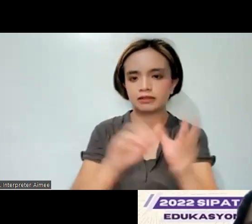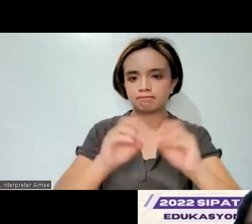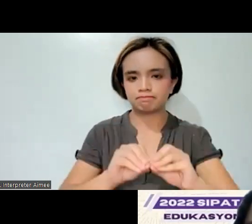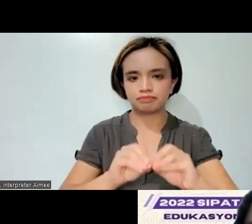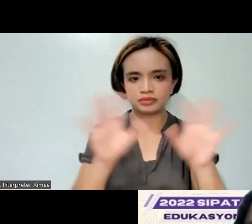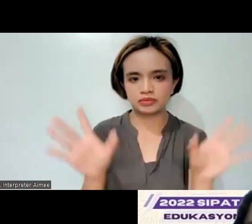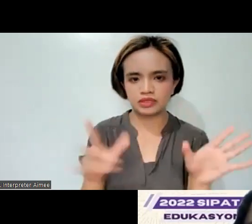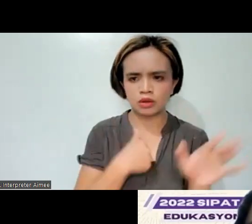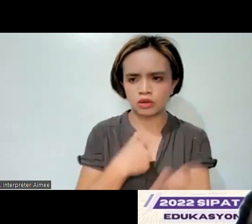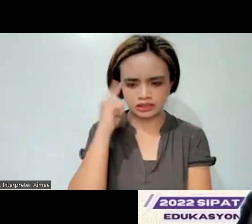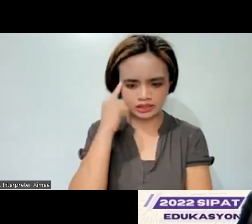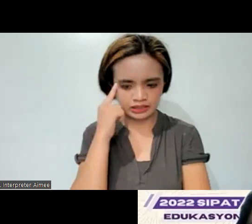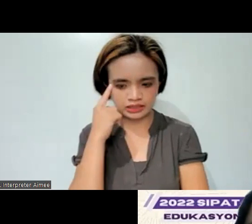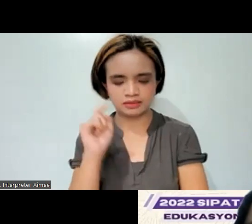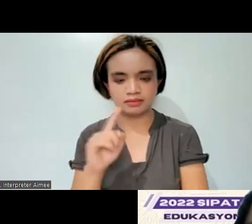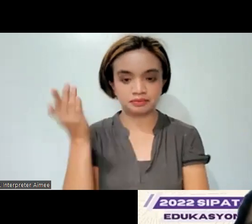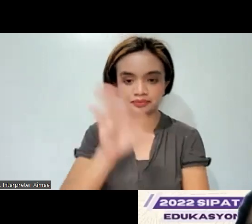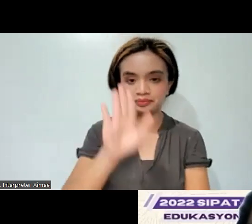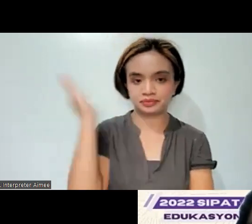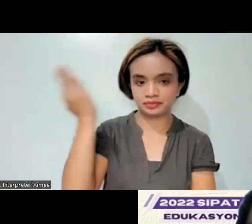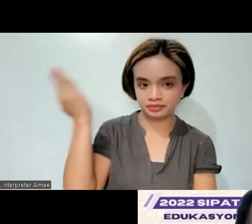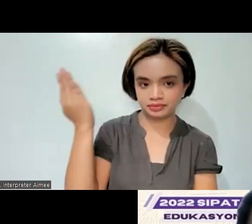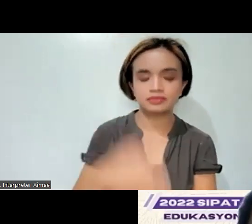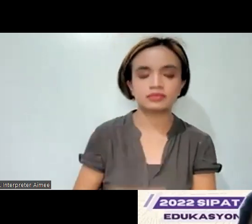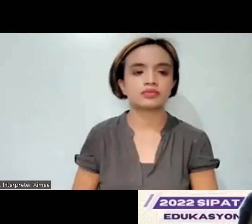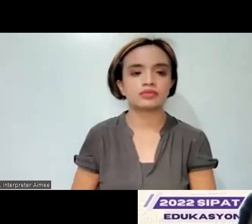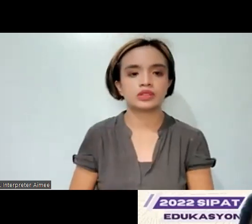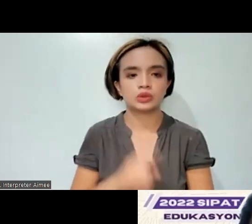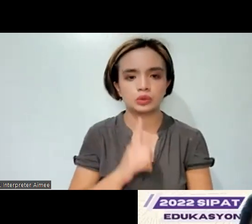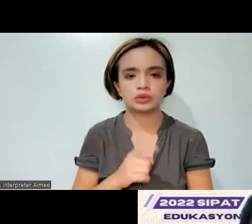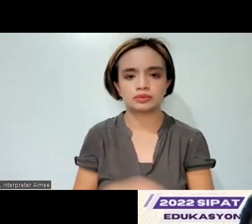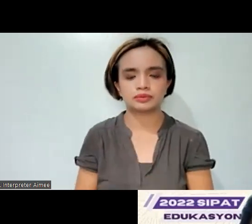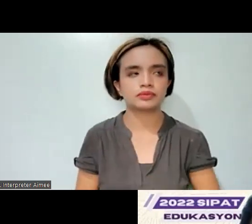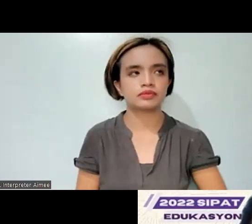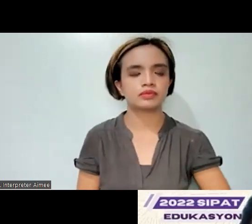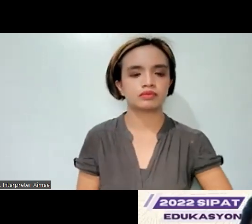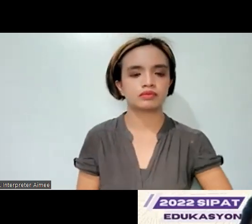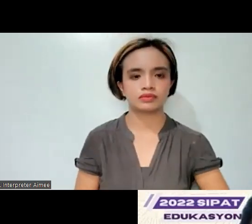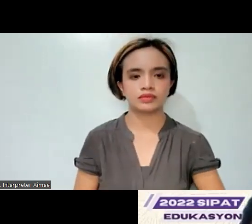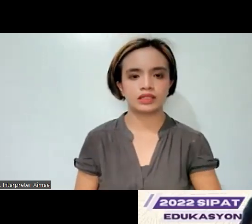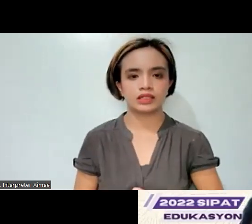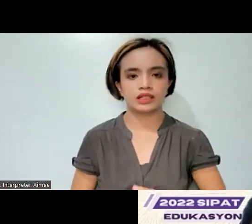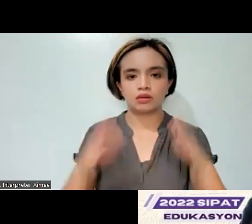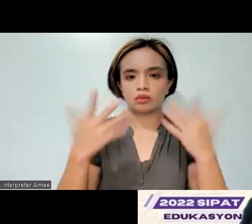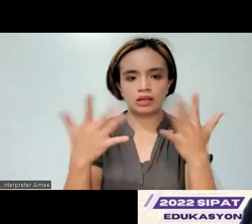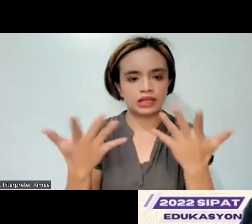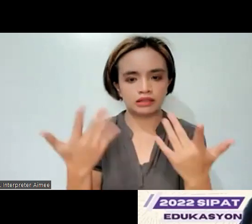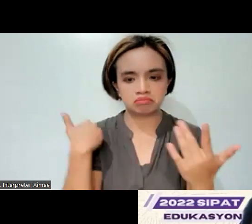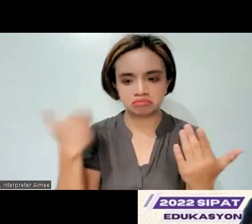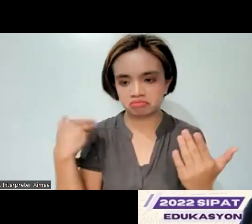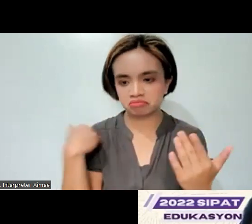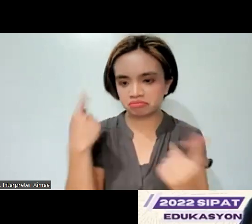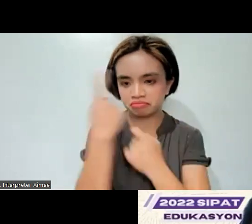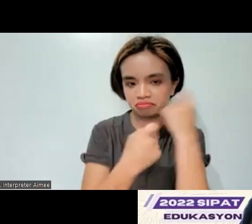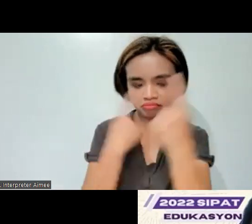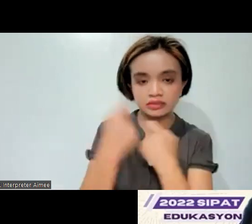was wondering about it during your presentation, and that's really very glaring. At the moment, I don't think we have questions yet on our